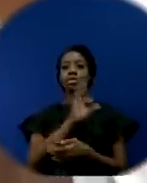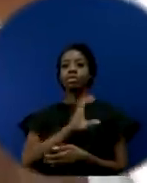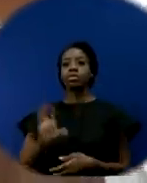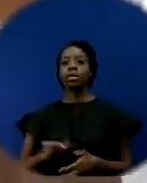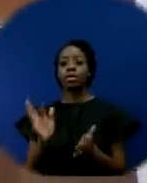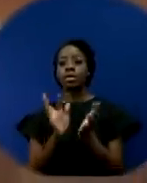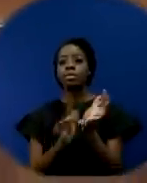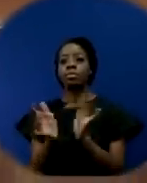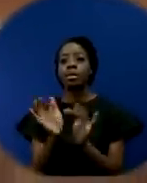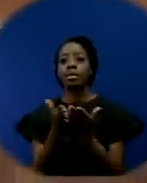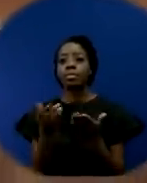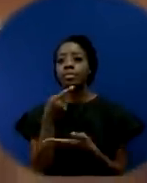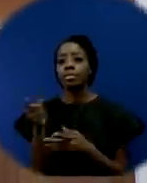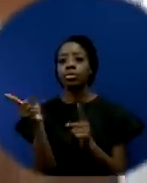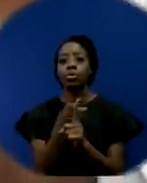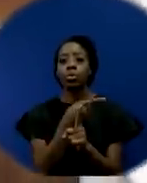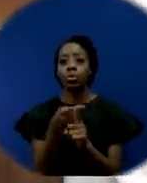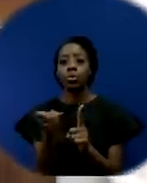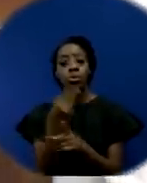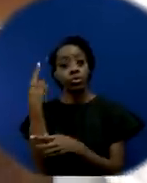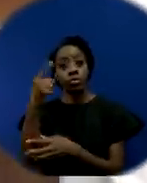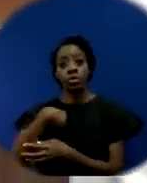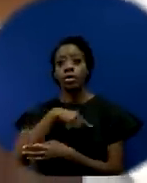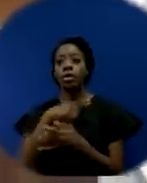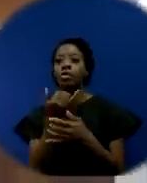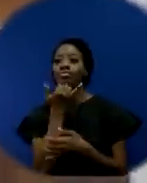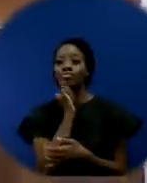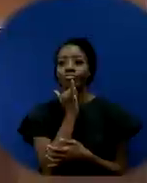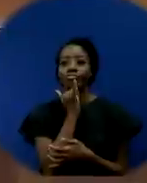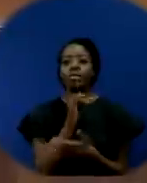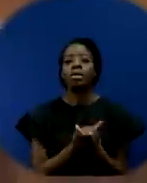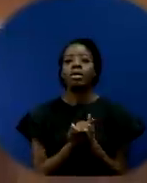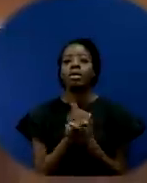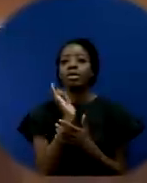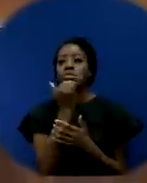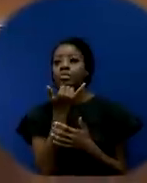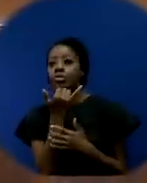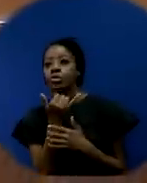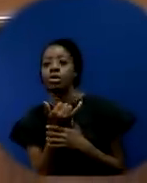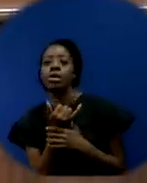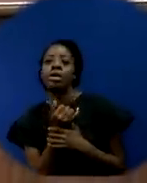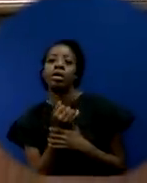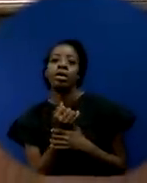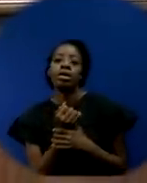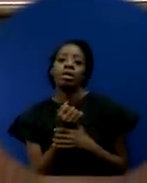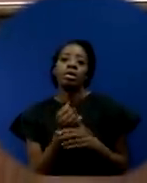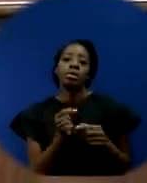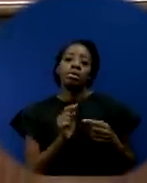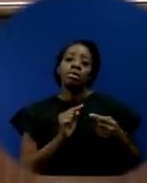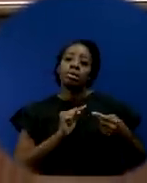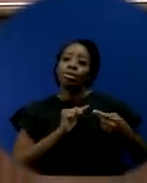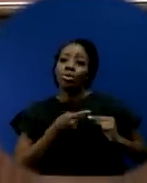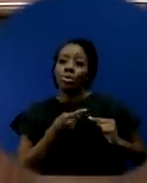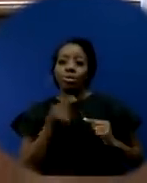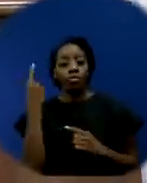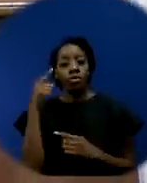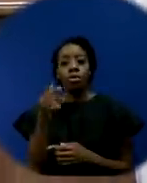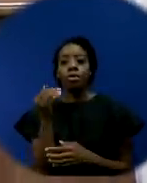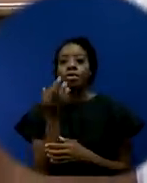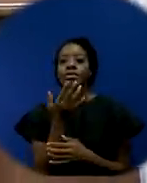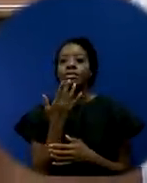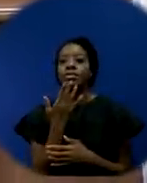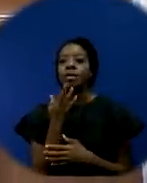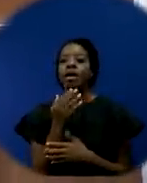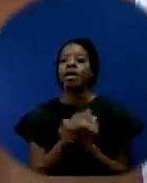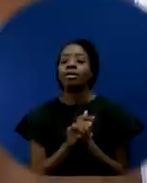was wounded for our transgressions. He was bruised for our iniquity. The chastisement of our peace was upon